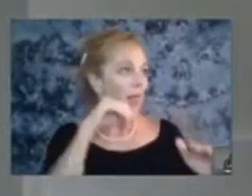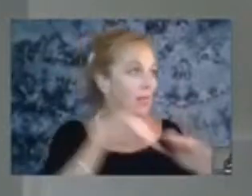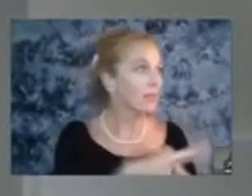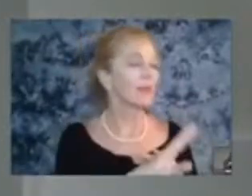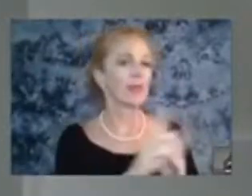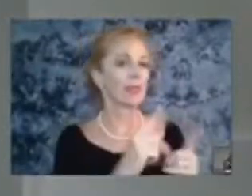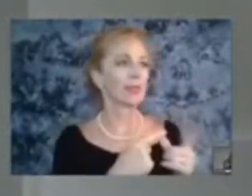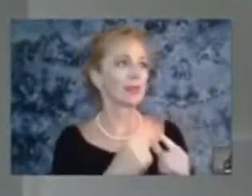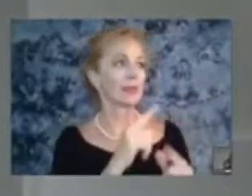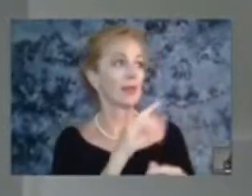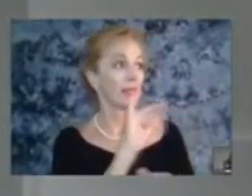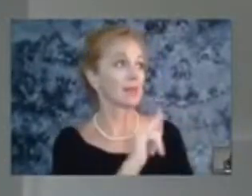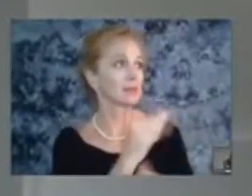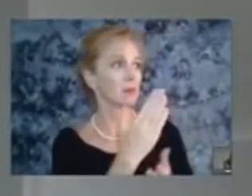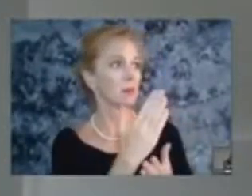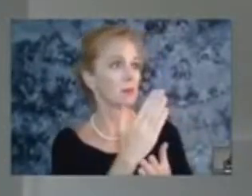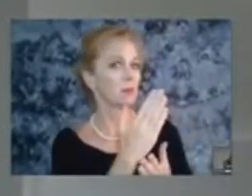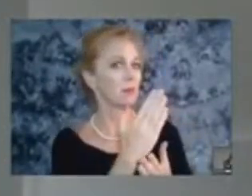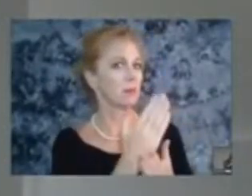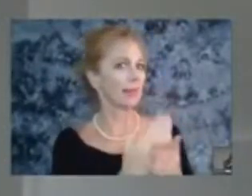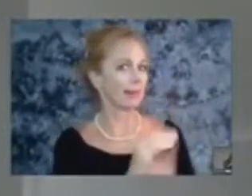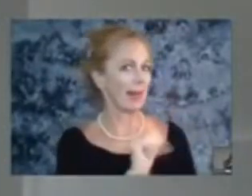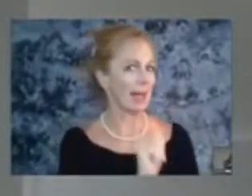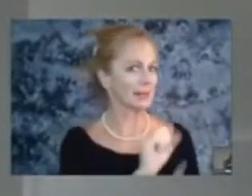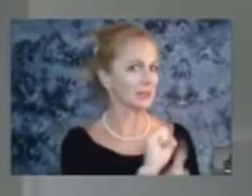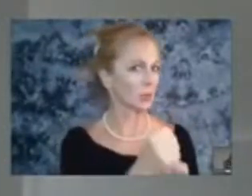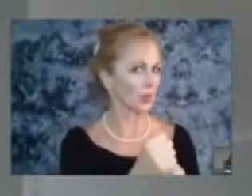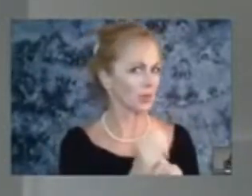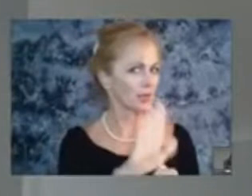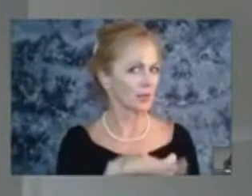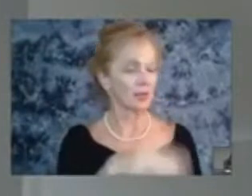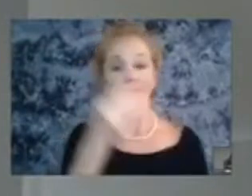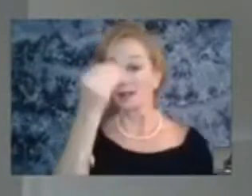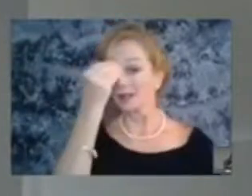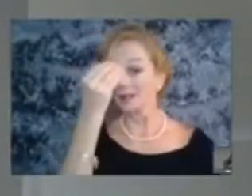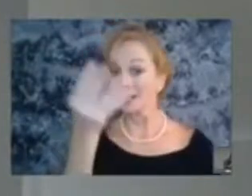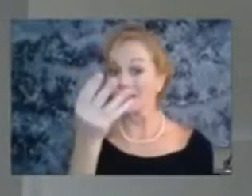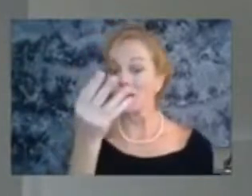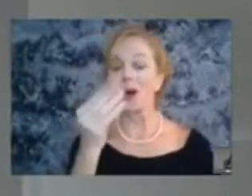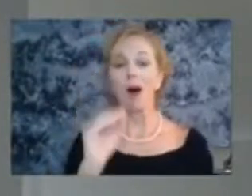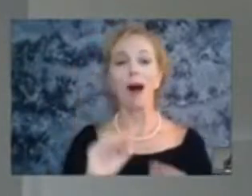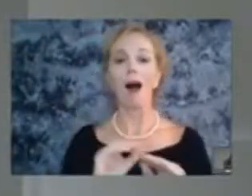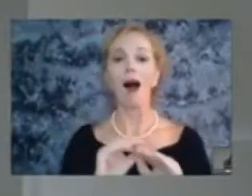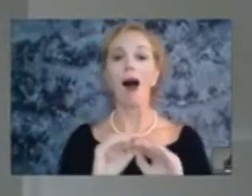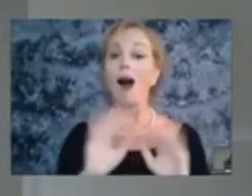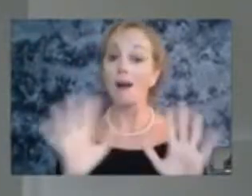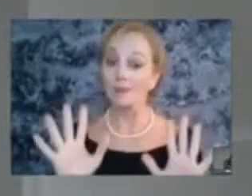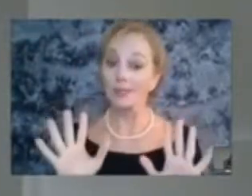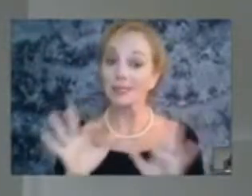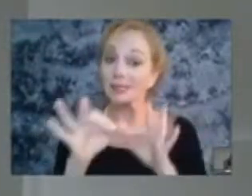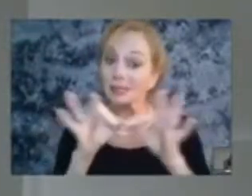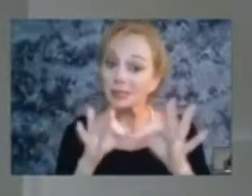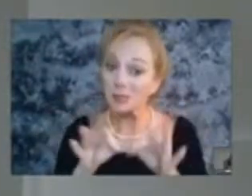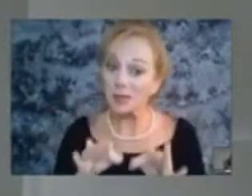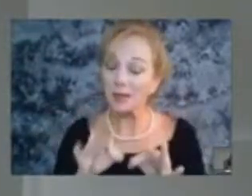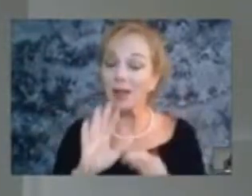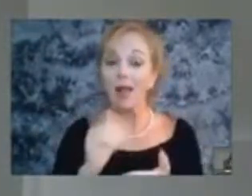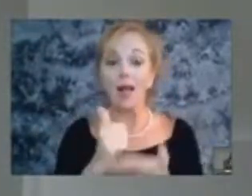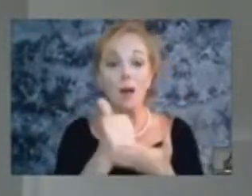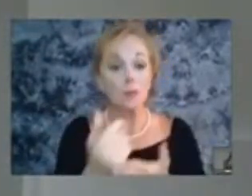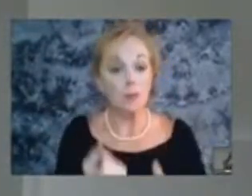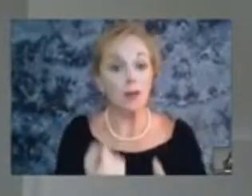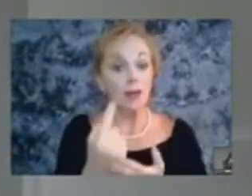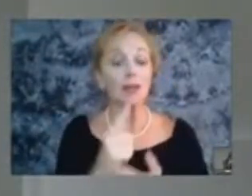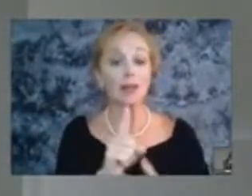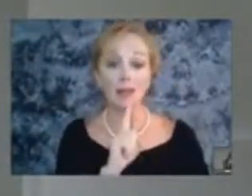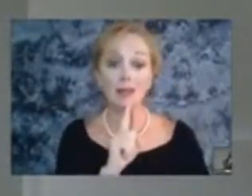would be in a Plan A situation. And so I'm just stating the obvious only to help folks understand that it is going to